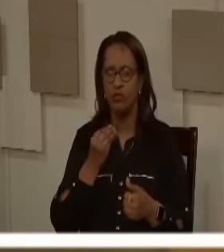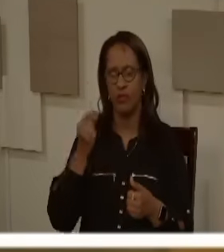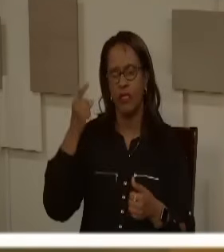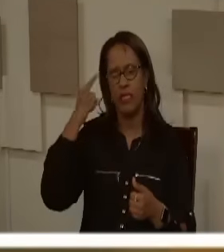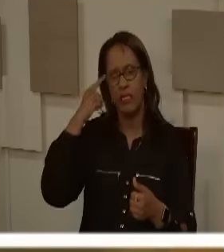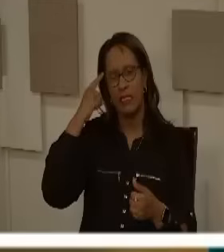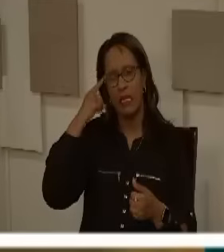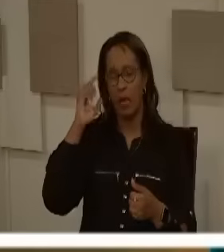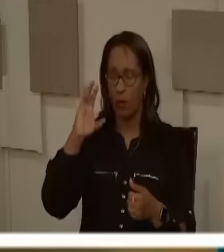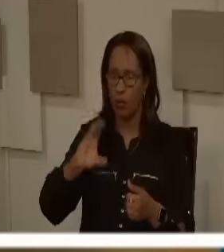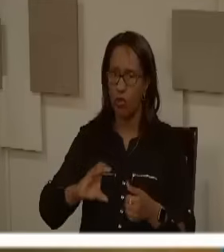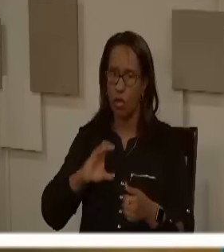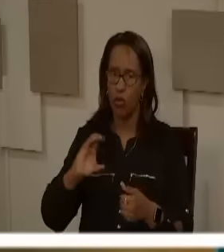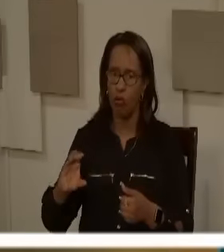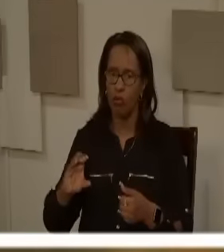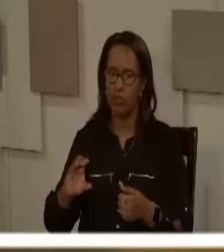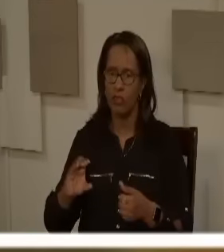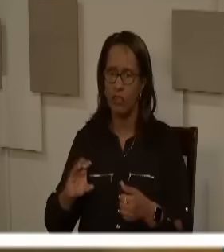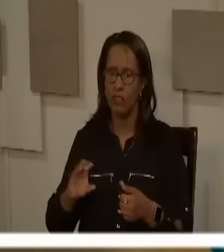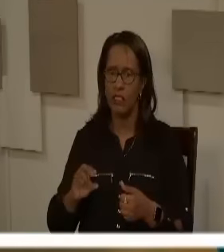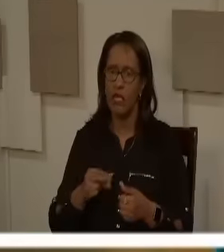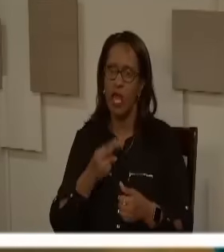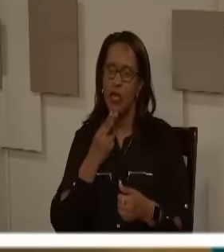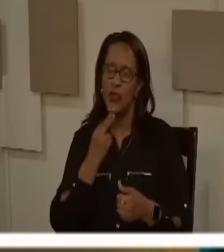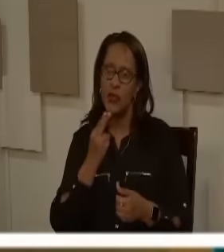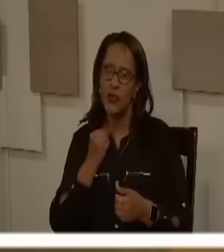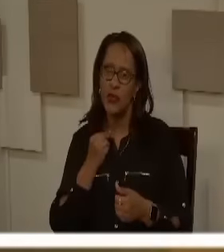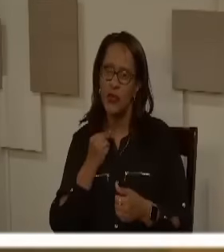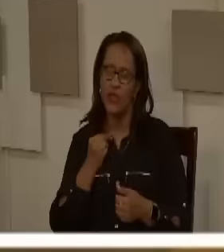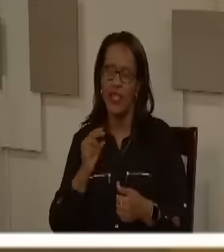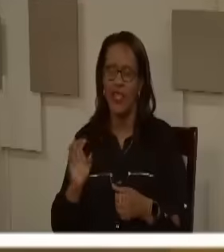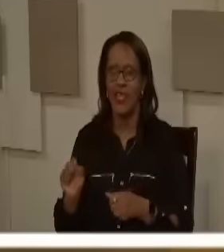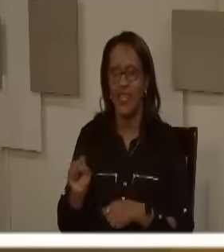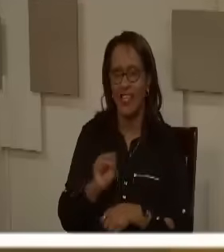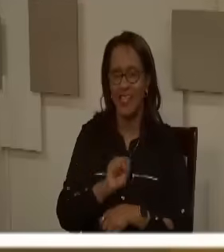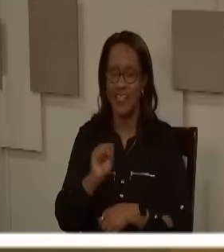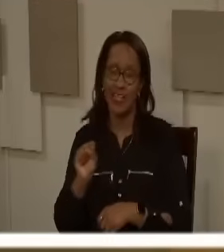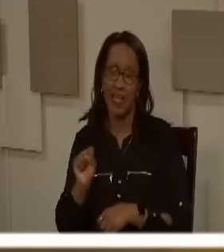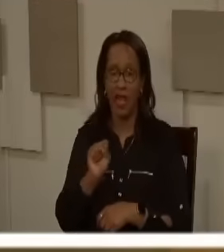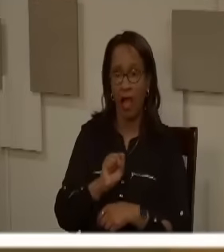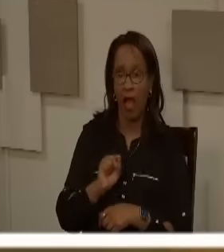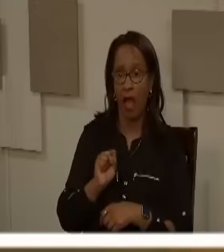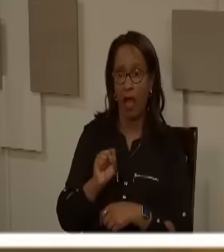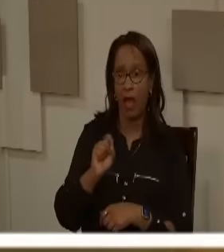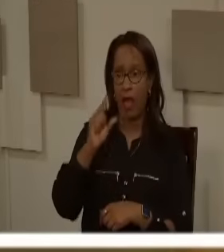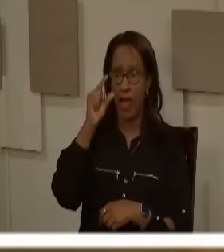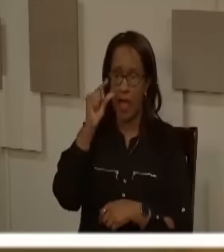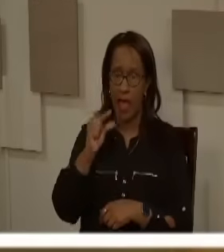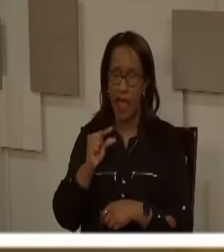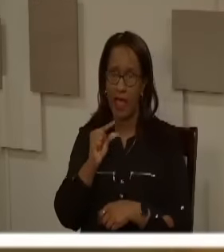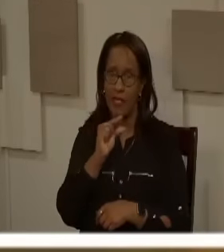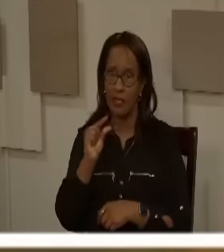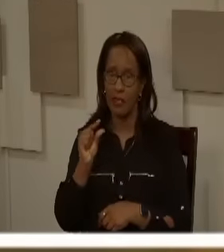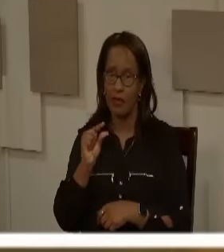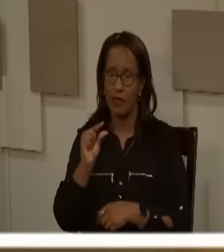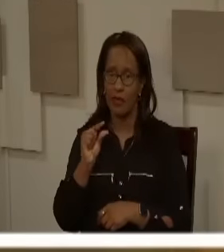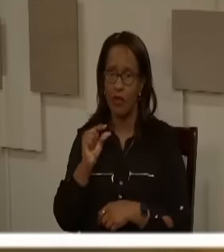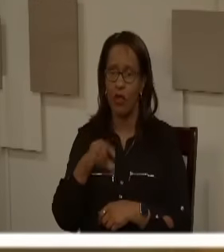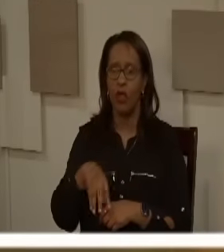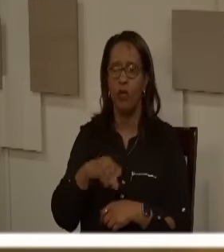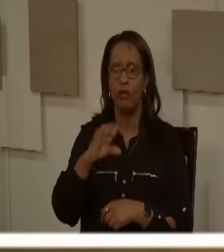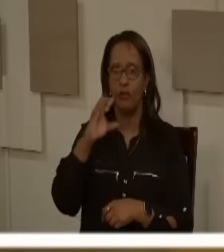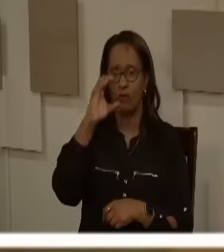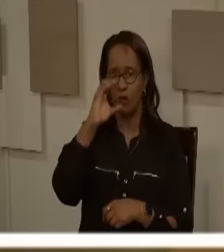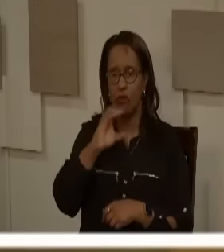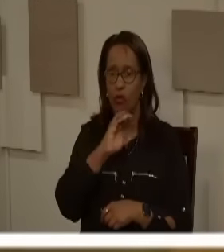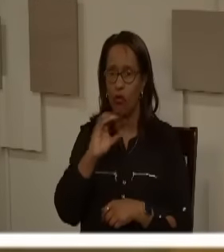home. We have them in the car. We have them everywhere. And that's what we think of. When a first century Jew would have heard of pick